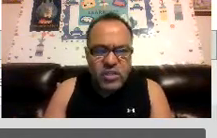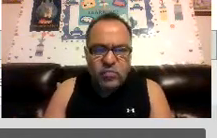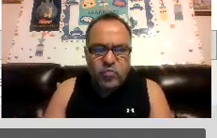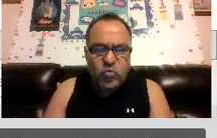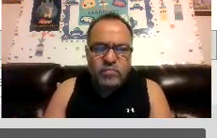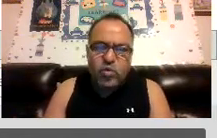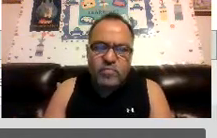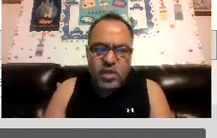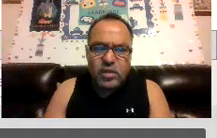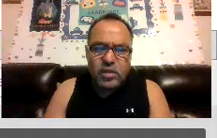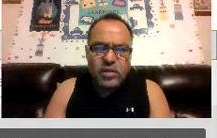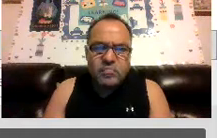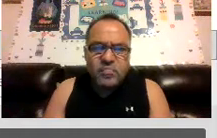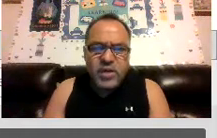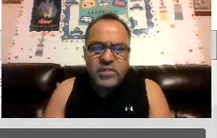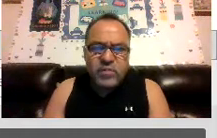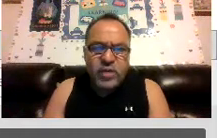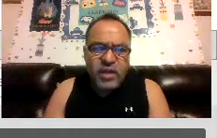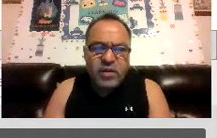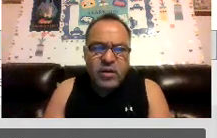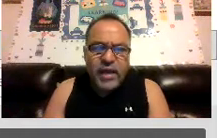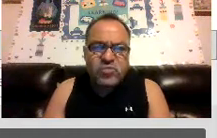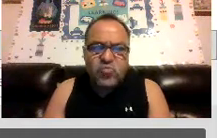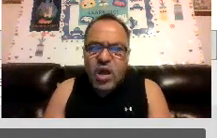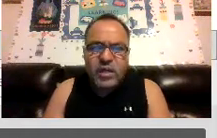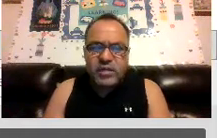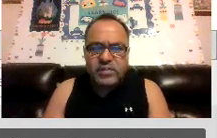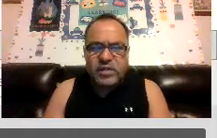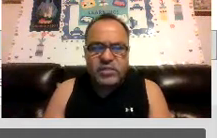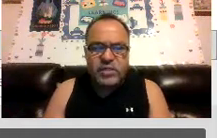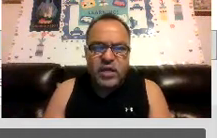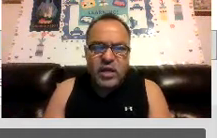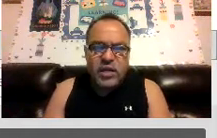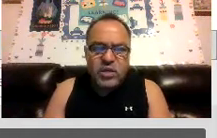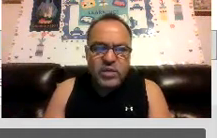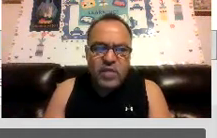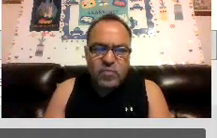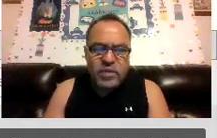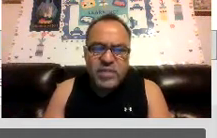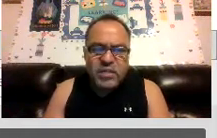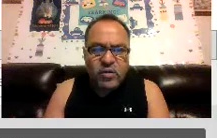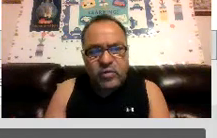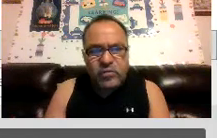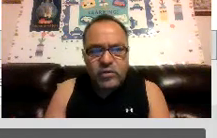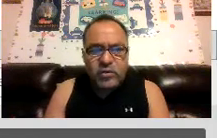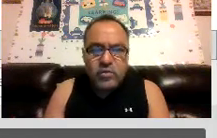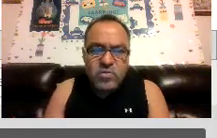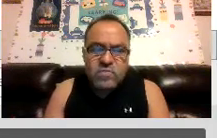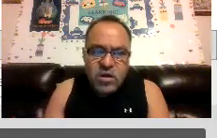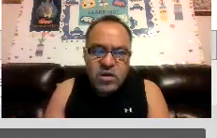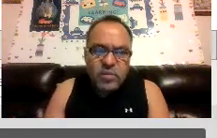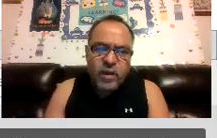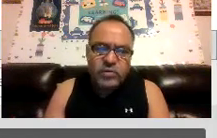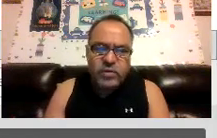listen to them one more minute. "But it is a volcanic glass rock," Tella said. "I know it came from inside the earth."